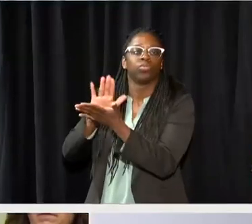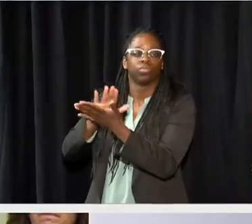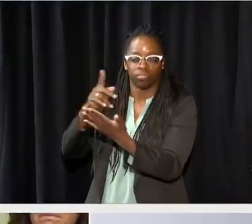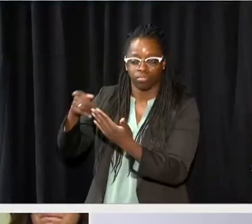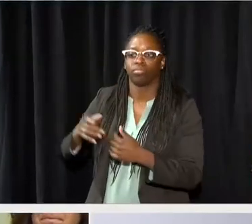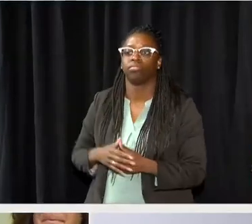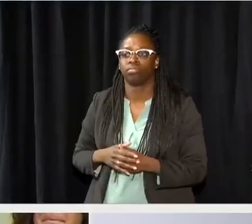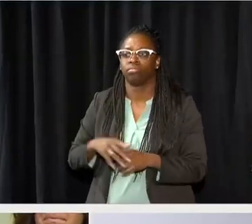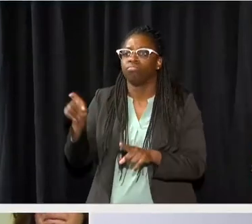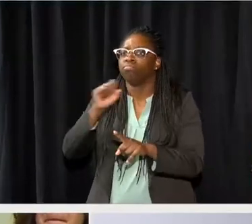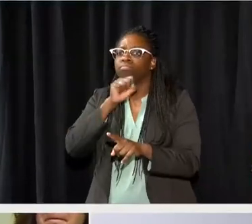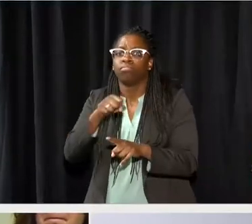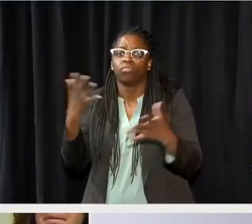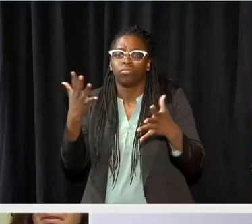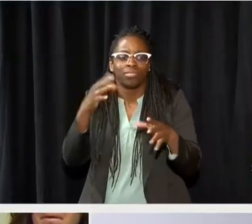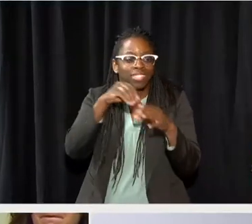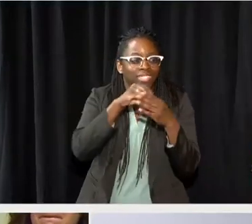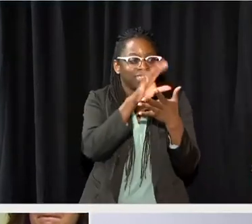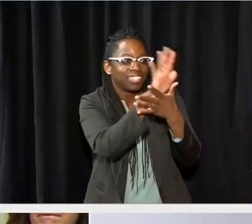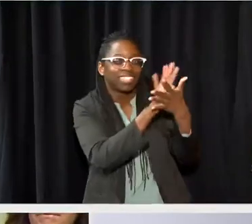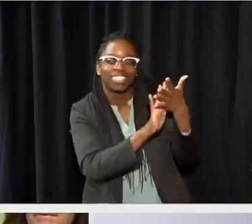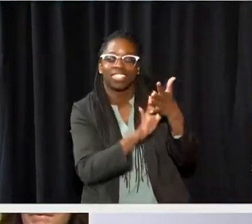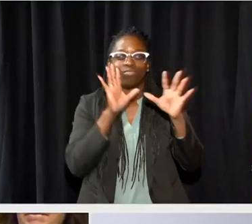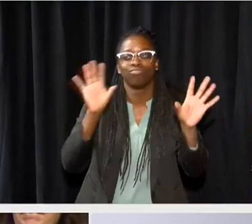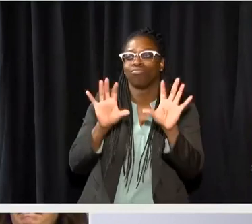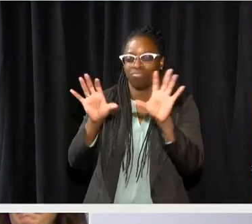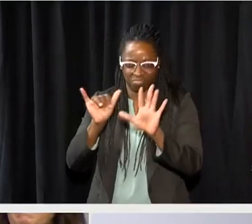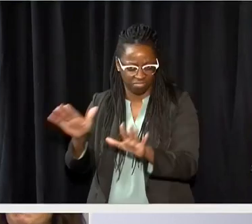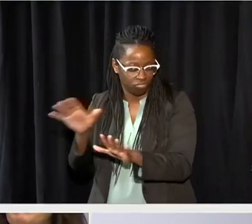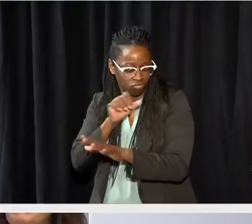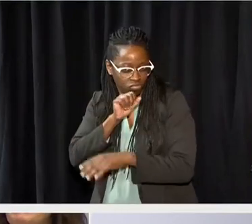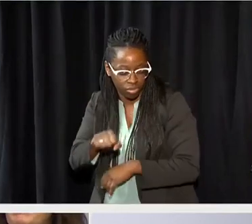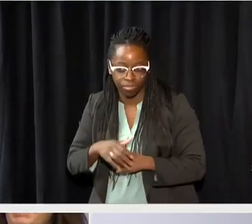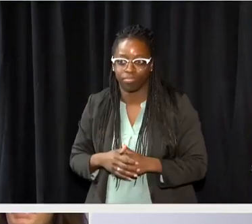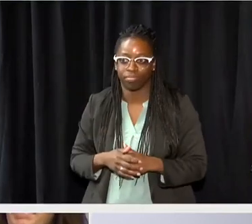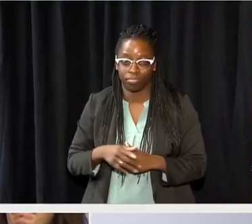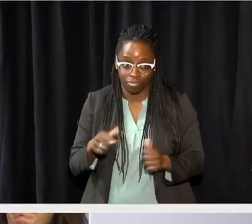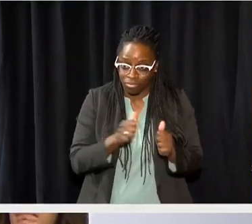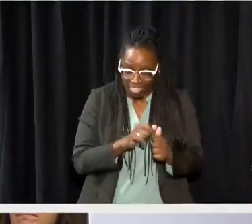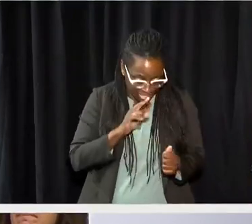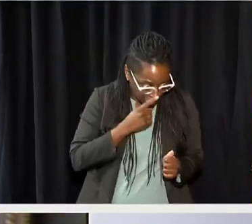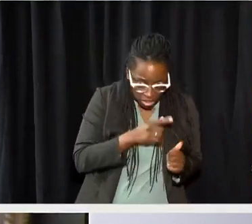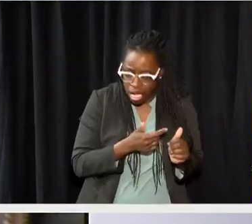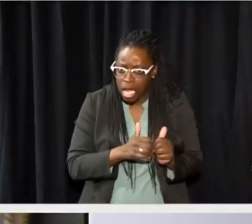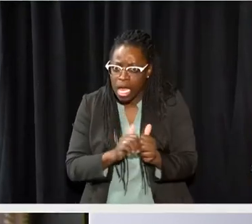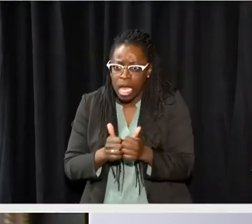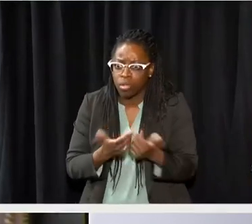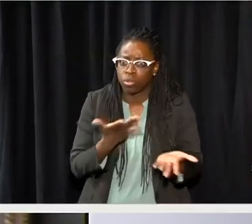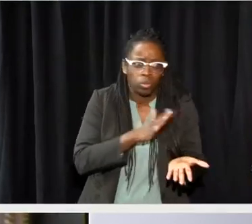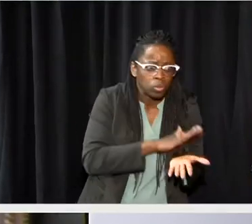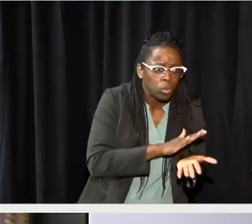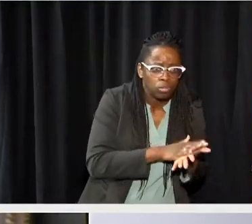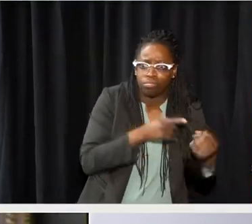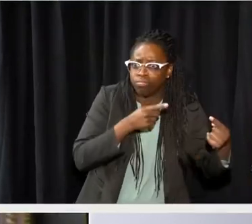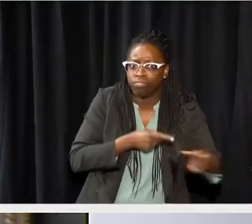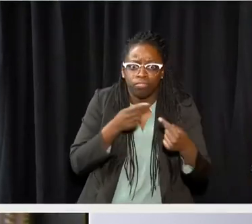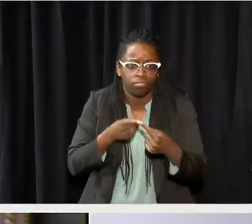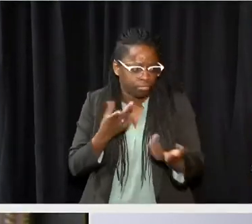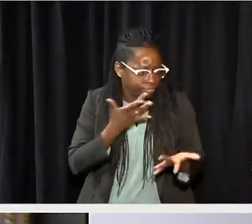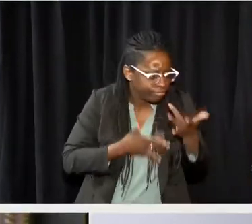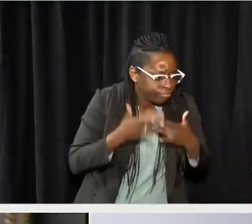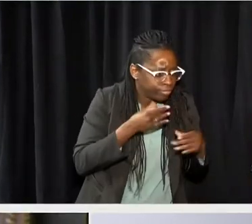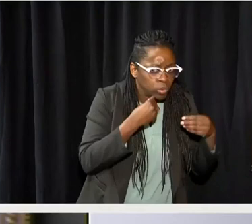She wanted to pursue her passion for interior design. But as a working mom, she was struggling to